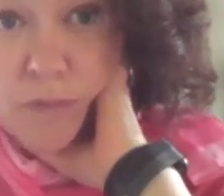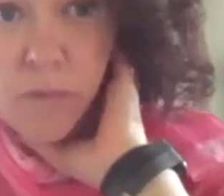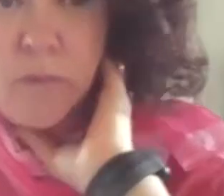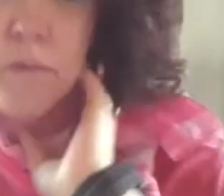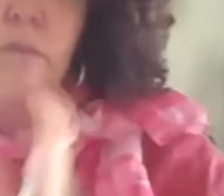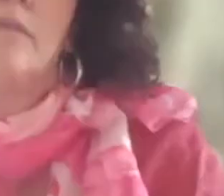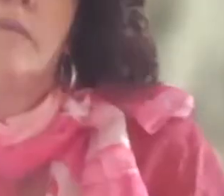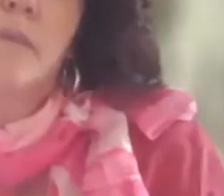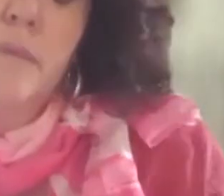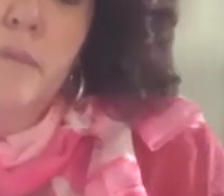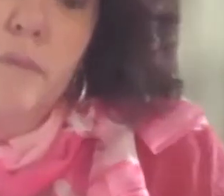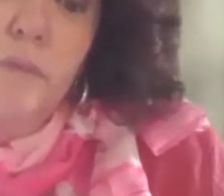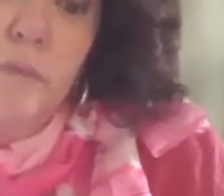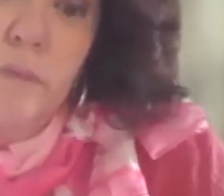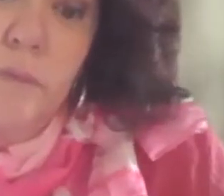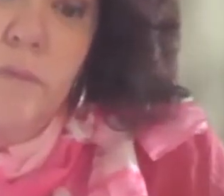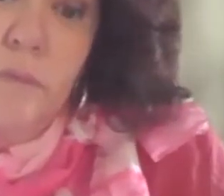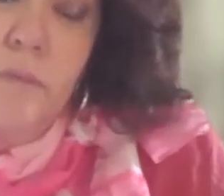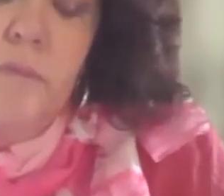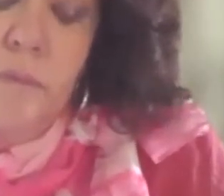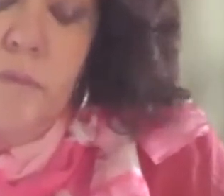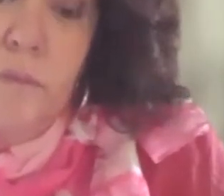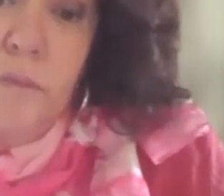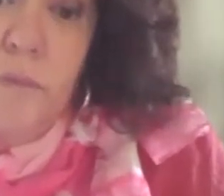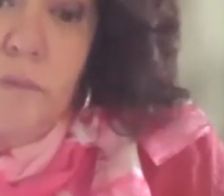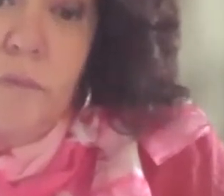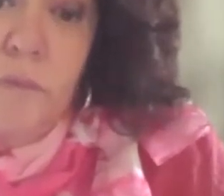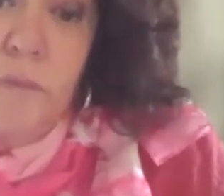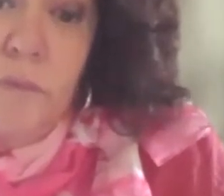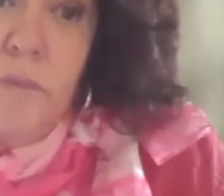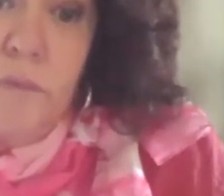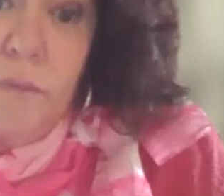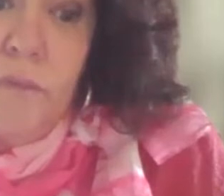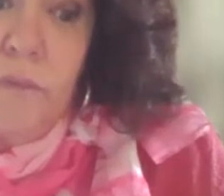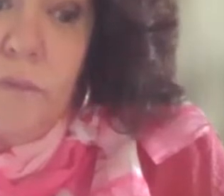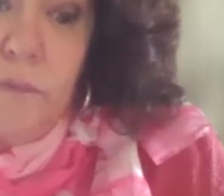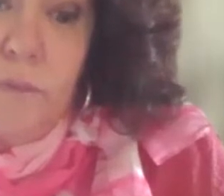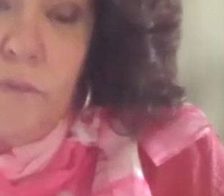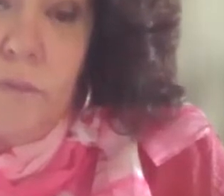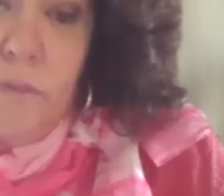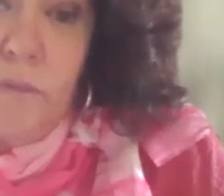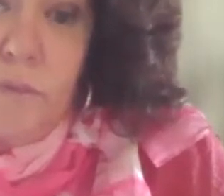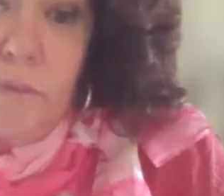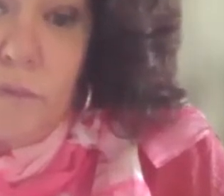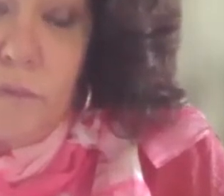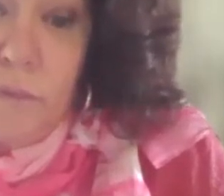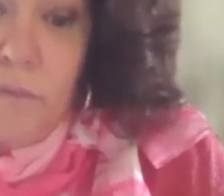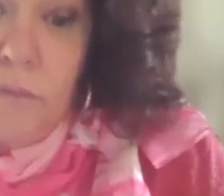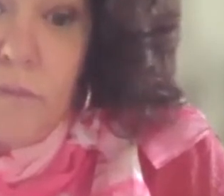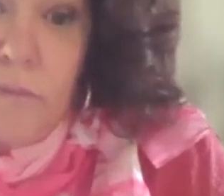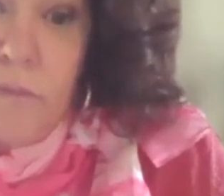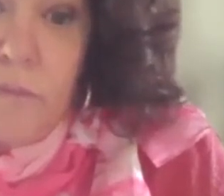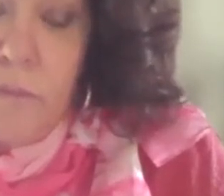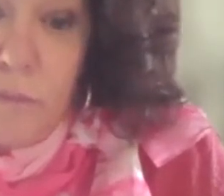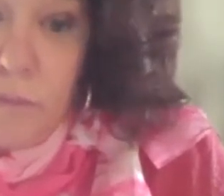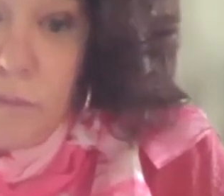and current rates of adversities. And thank you so much for giving me the opportunity to acknowledge that. And